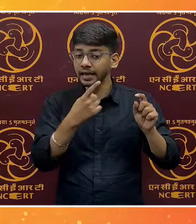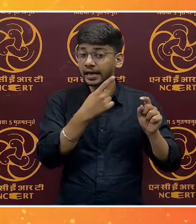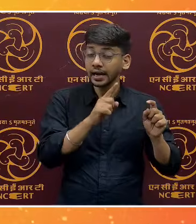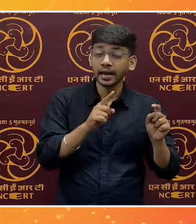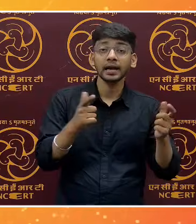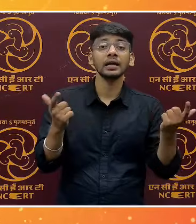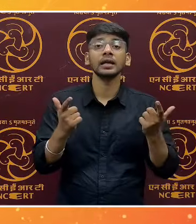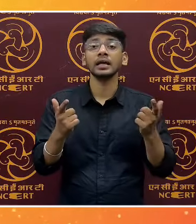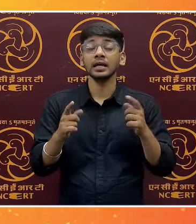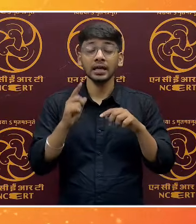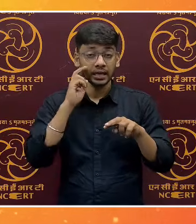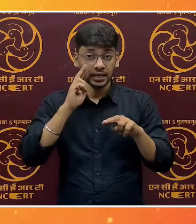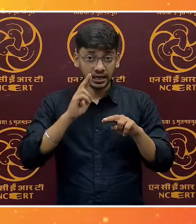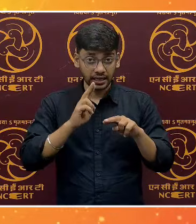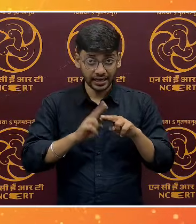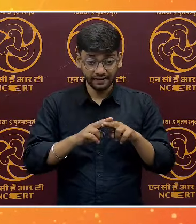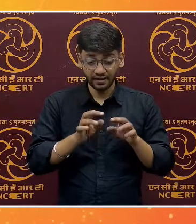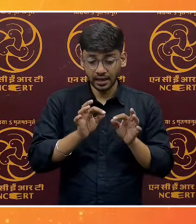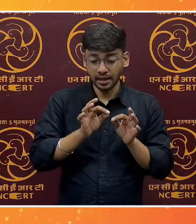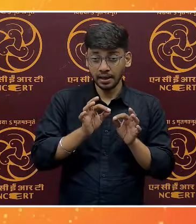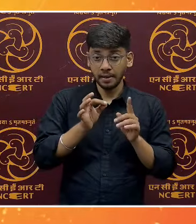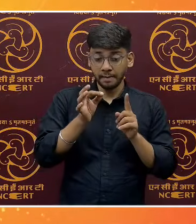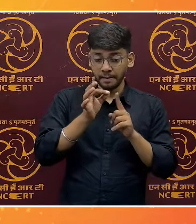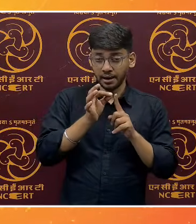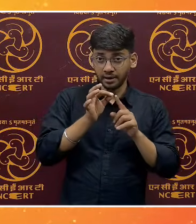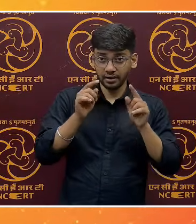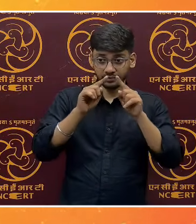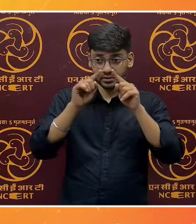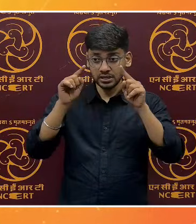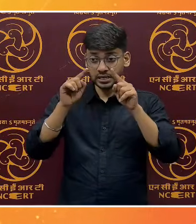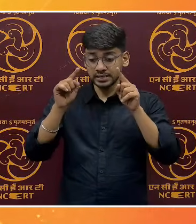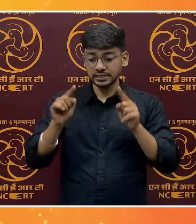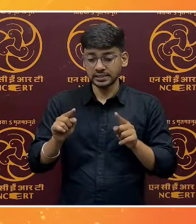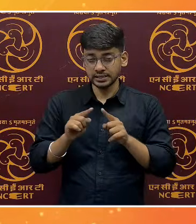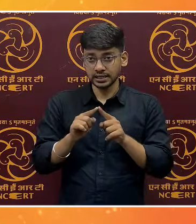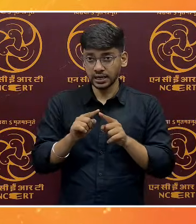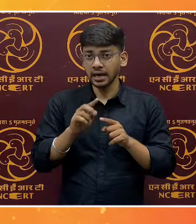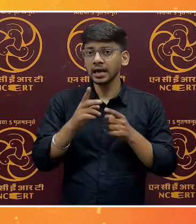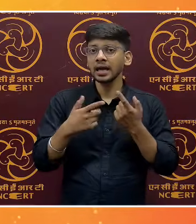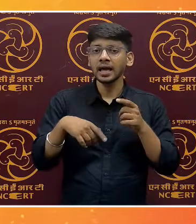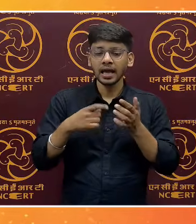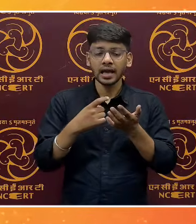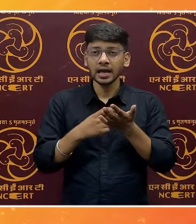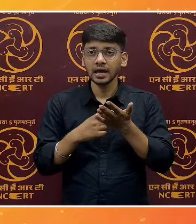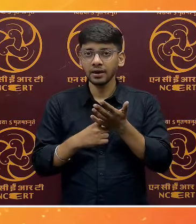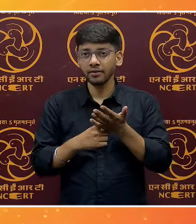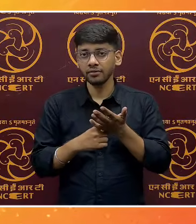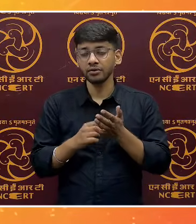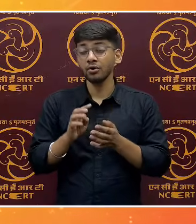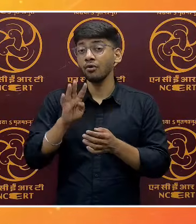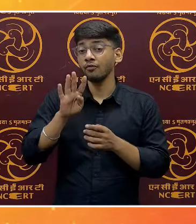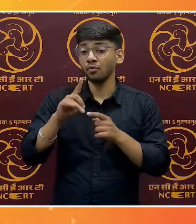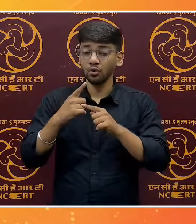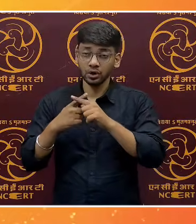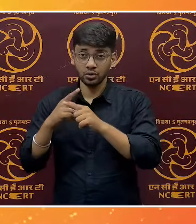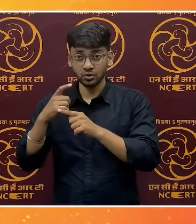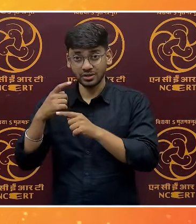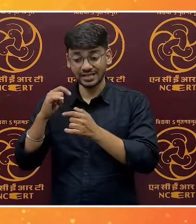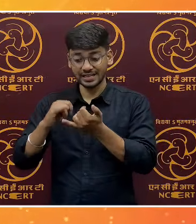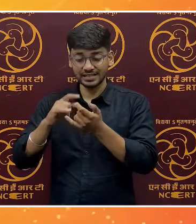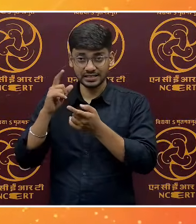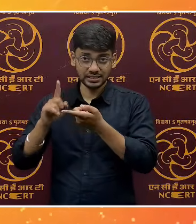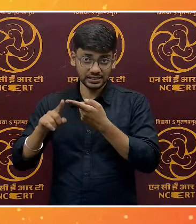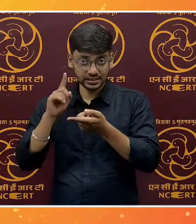is perimeter of square is 2 into length plus breadth. Perimeter of rectangle is 4 into side. Perimeter